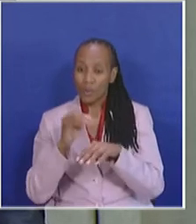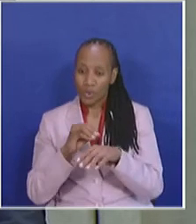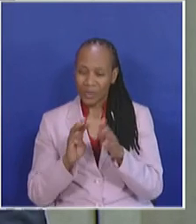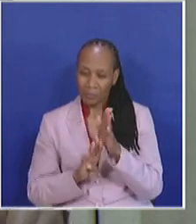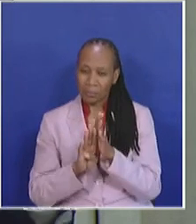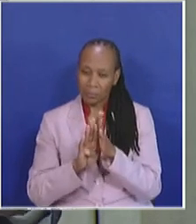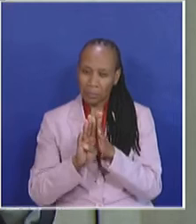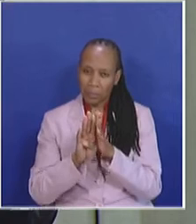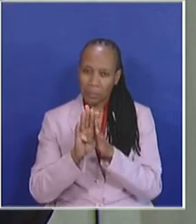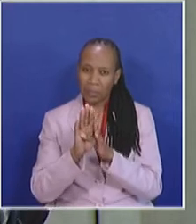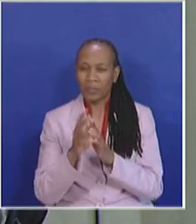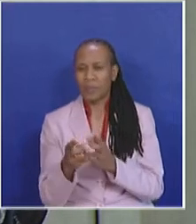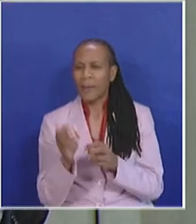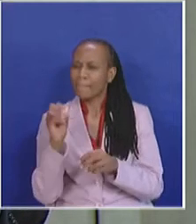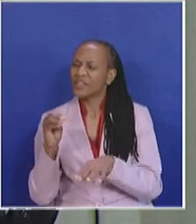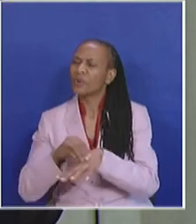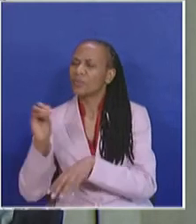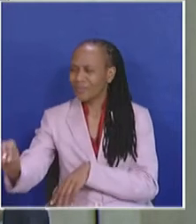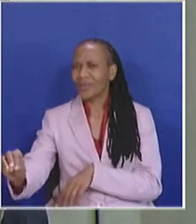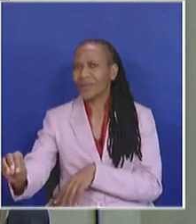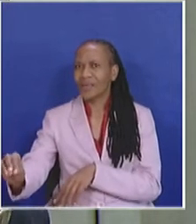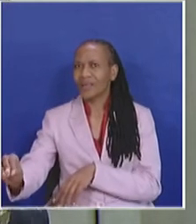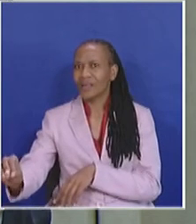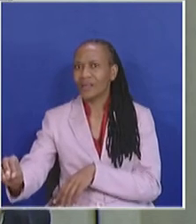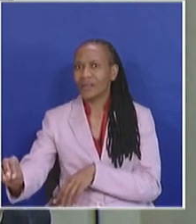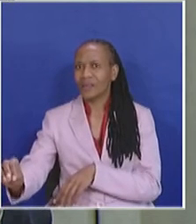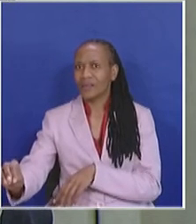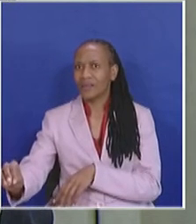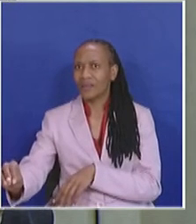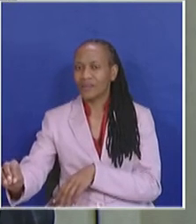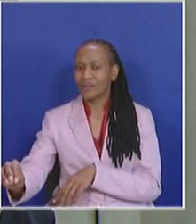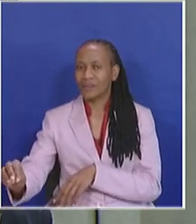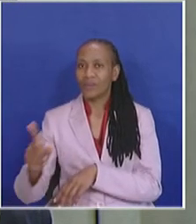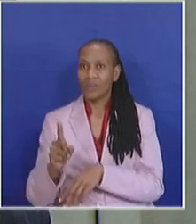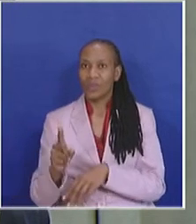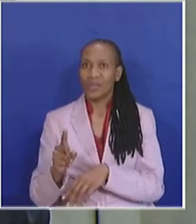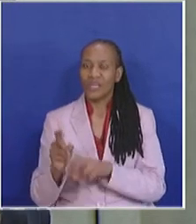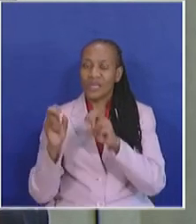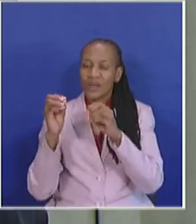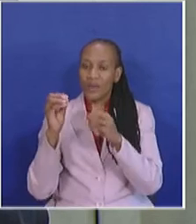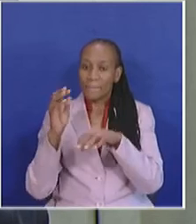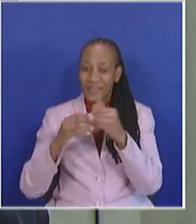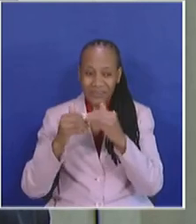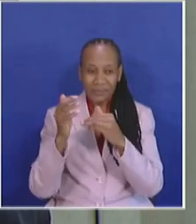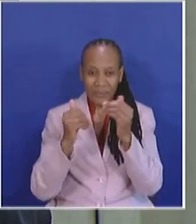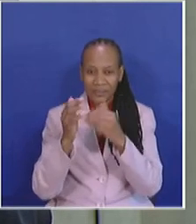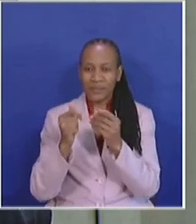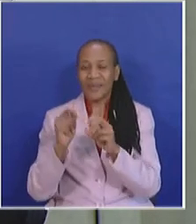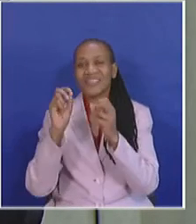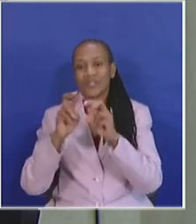country, is around issues of cement and steel makers. This is a crucial point that billions of our